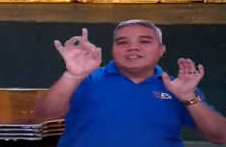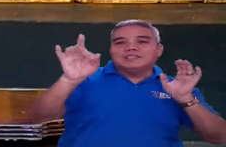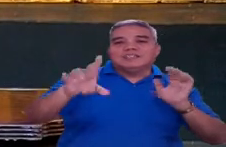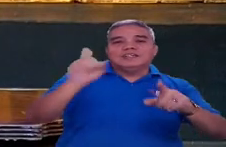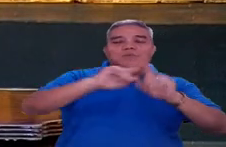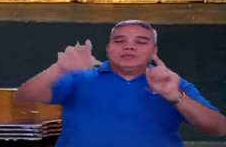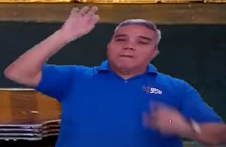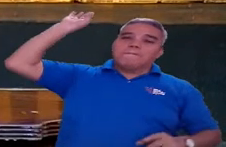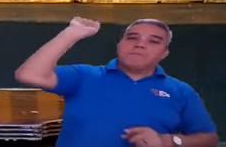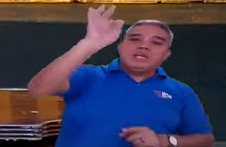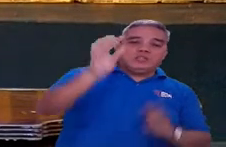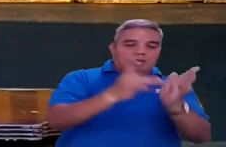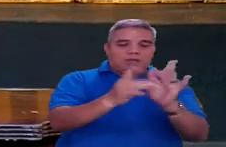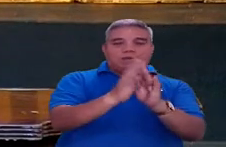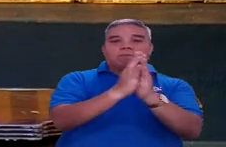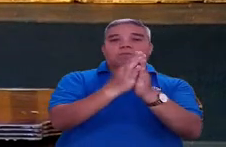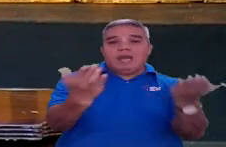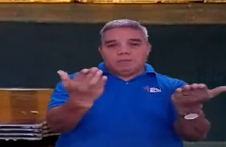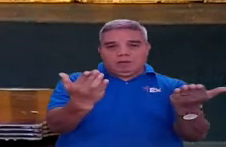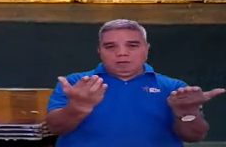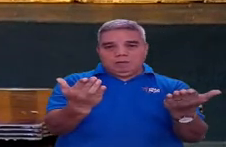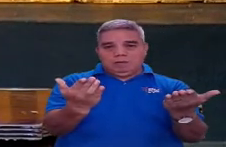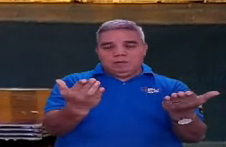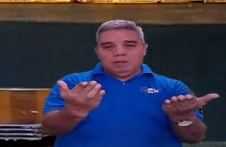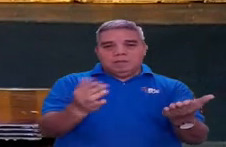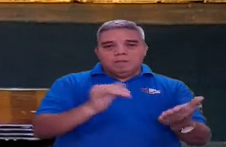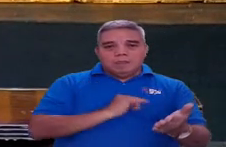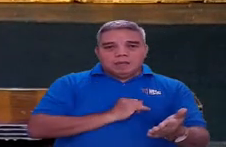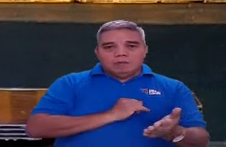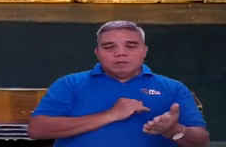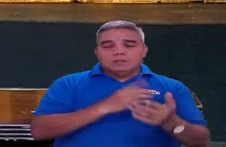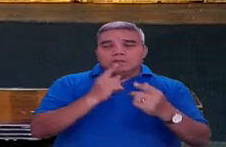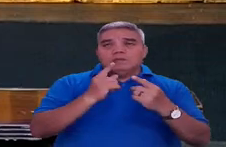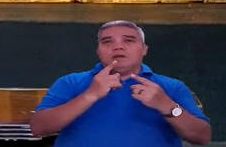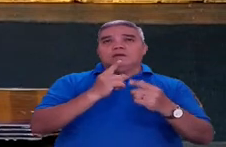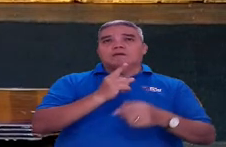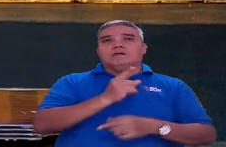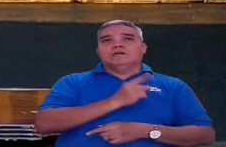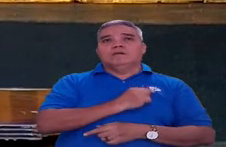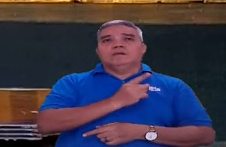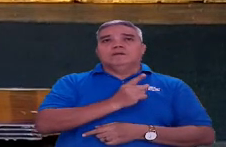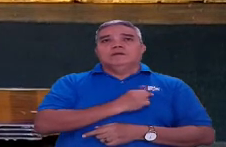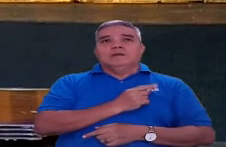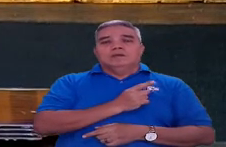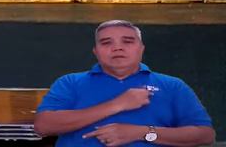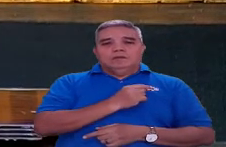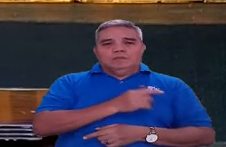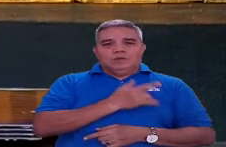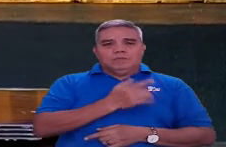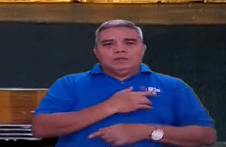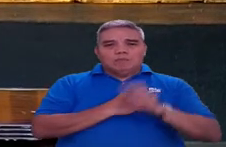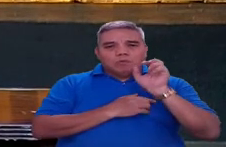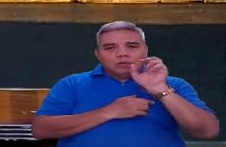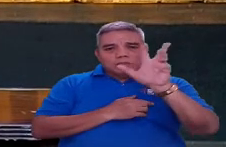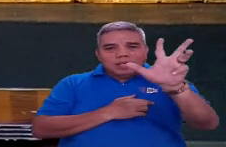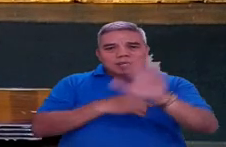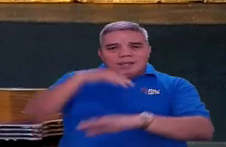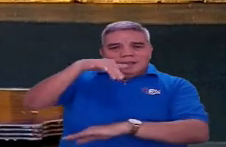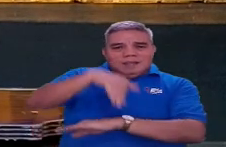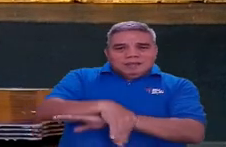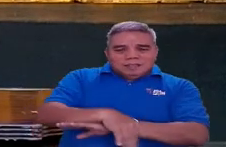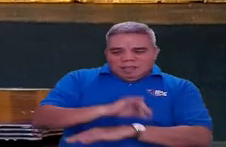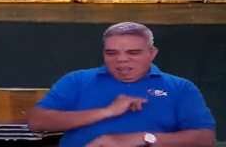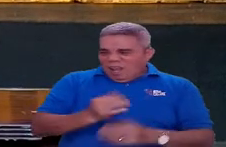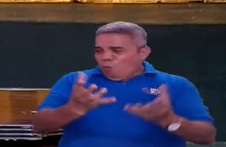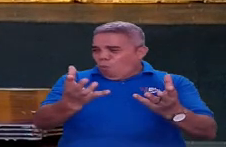preaching of God's word, I was so timid. Mixed emotion for 3 nights.